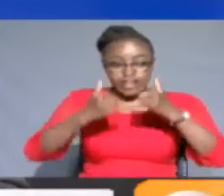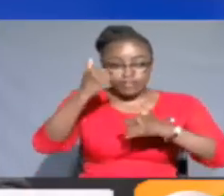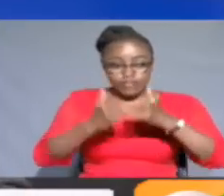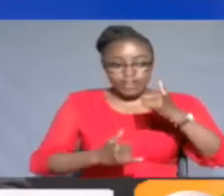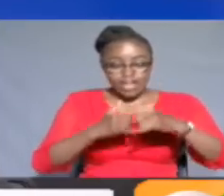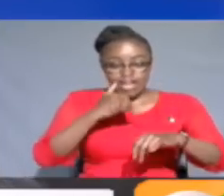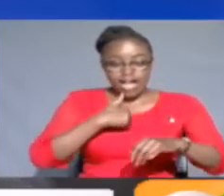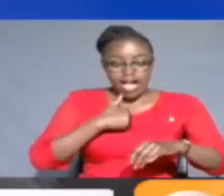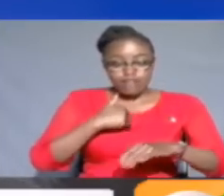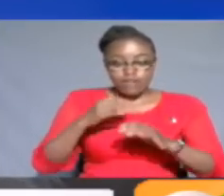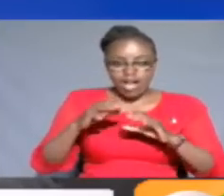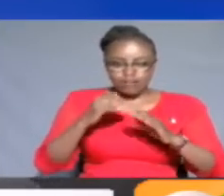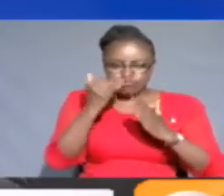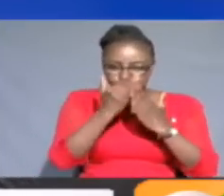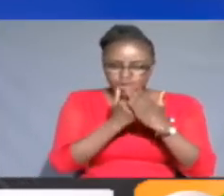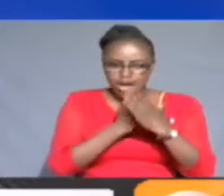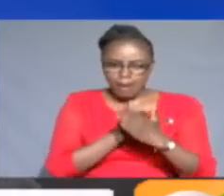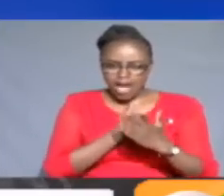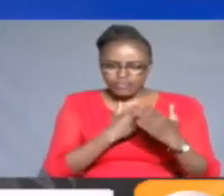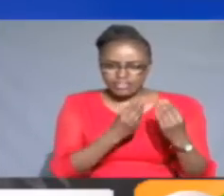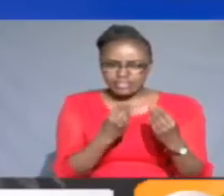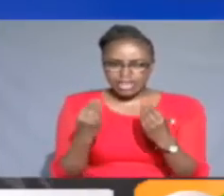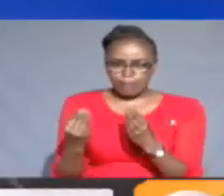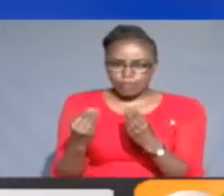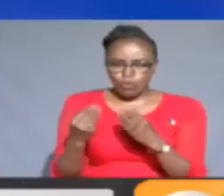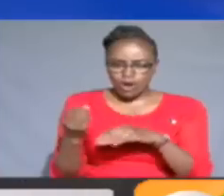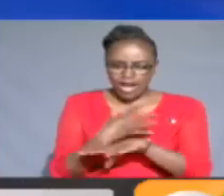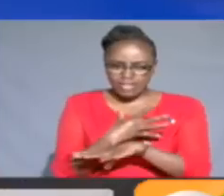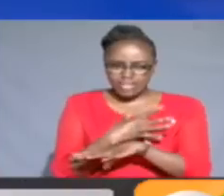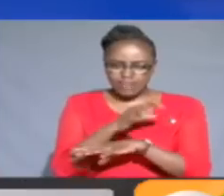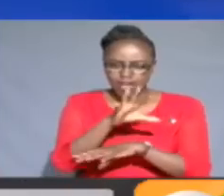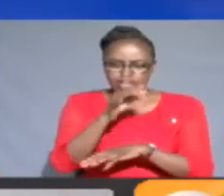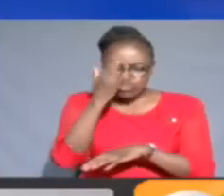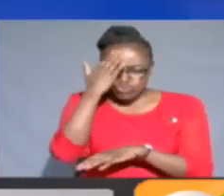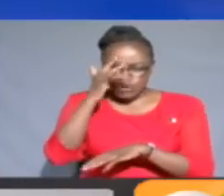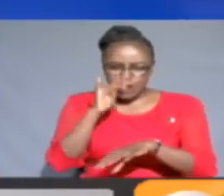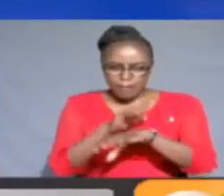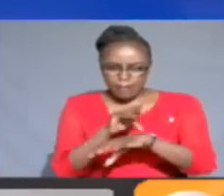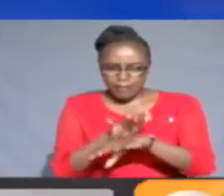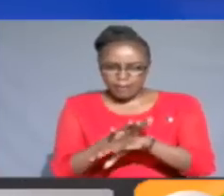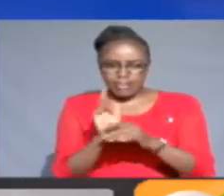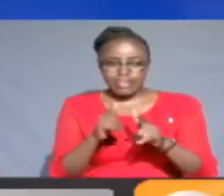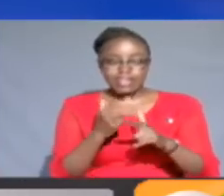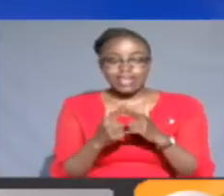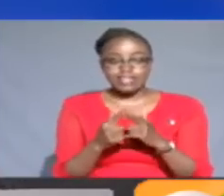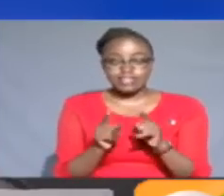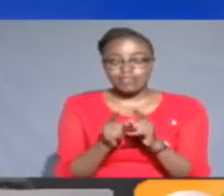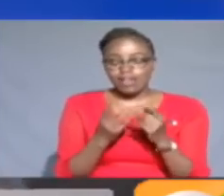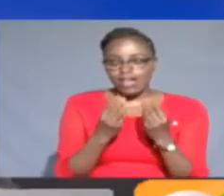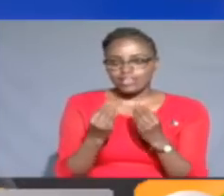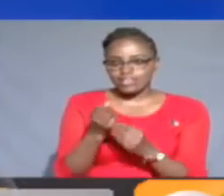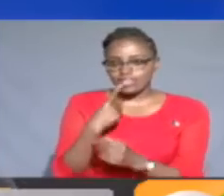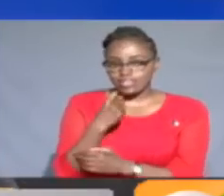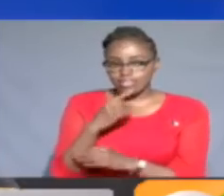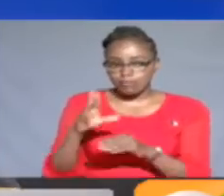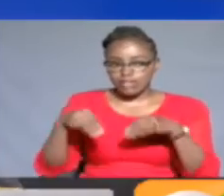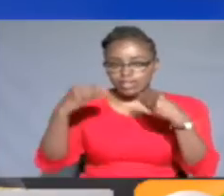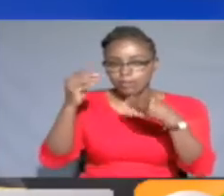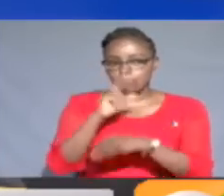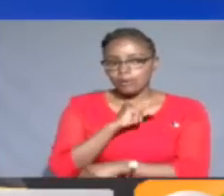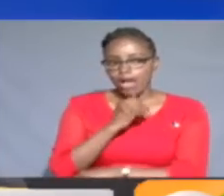have a program so that the simple cancer is picked early and simpler treatment is given, and just